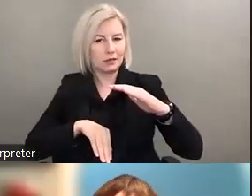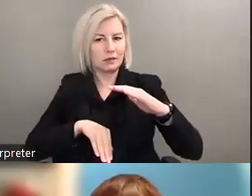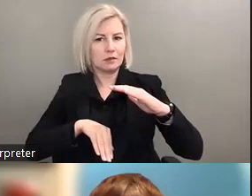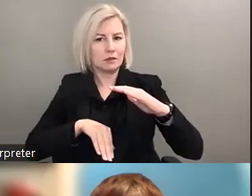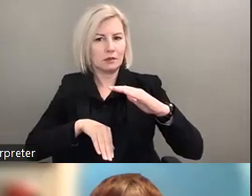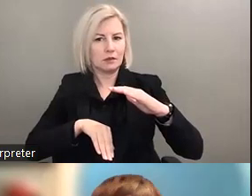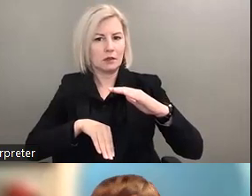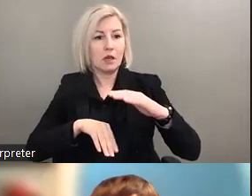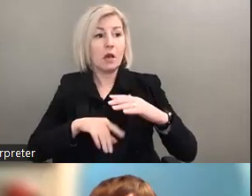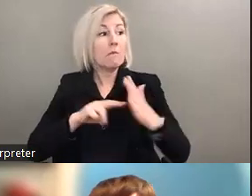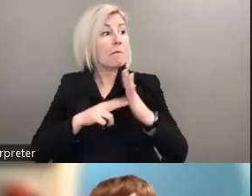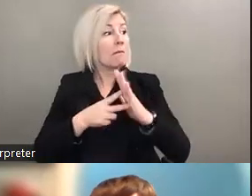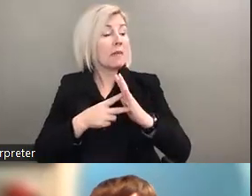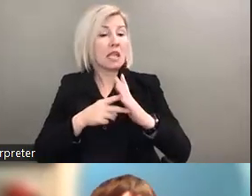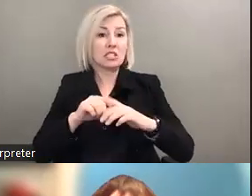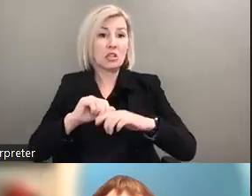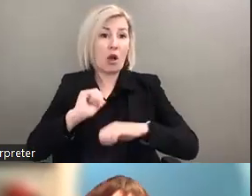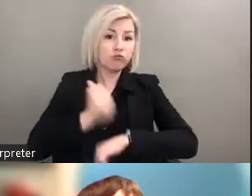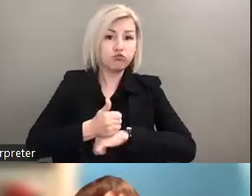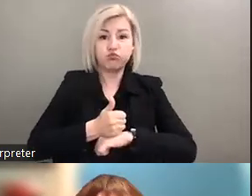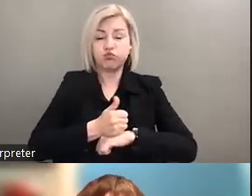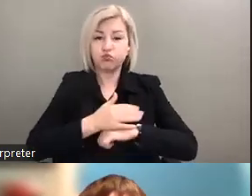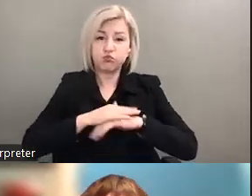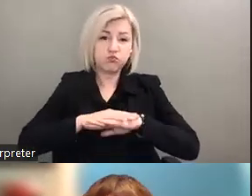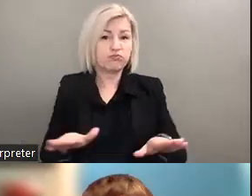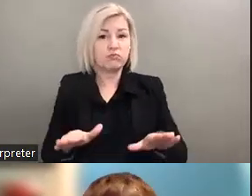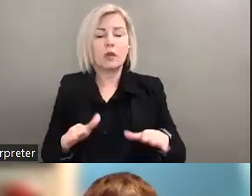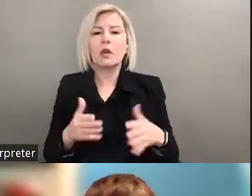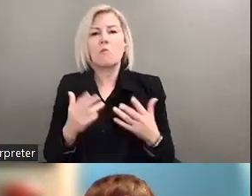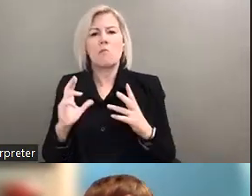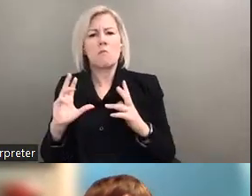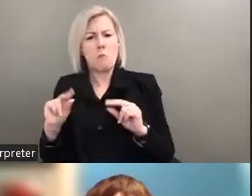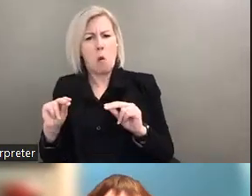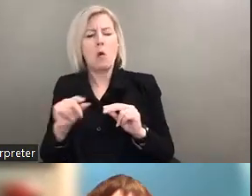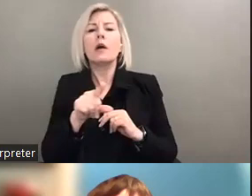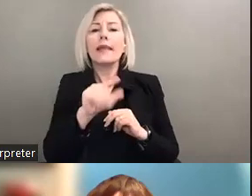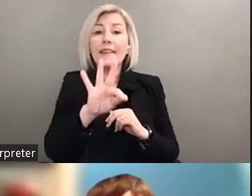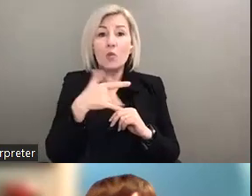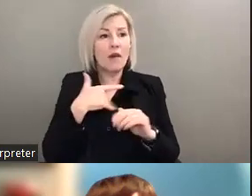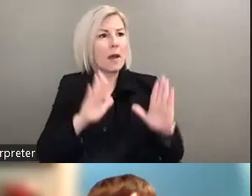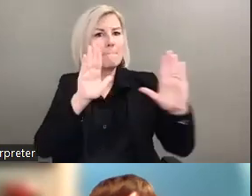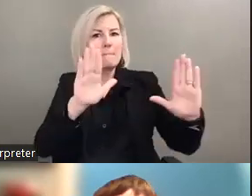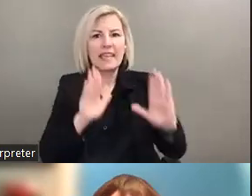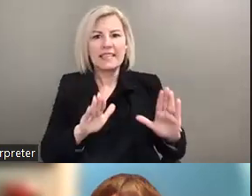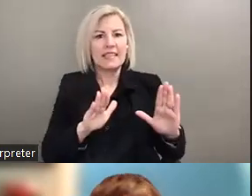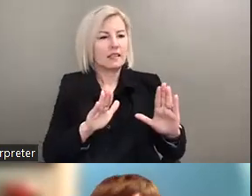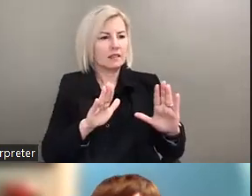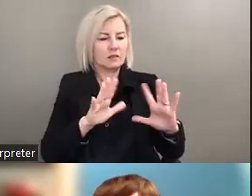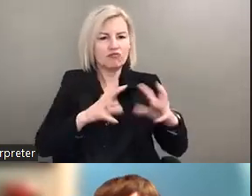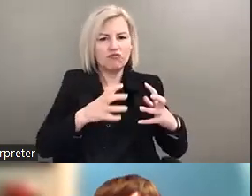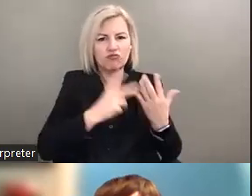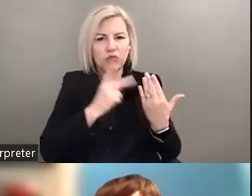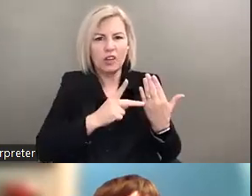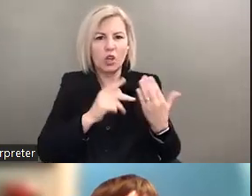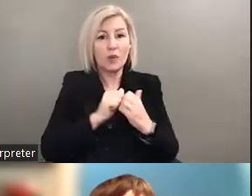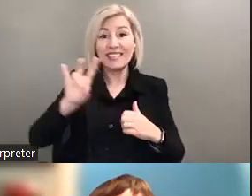a hard and fast guideline. If you're working on an incredible project with 7 presenters and you all feel great about it, then you're welcome to